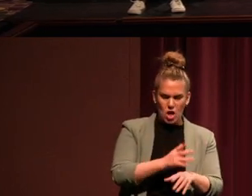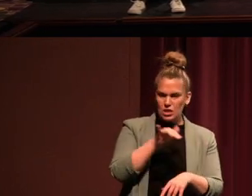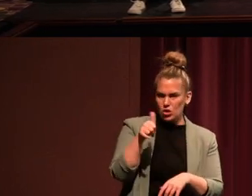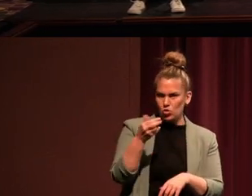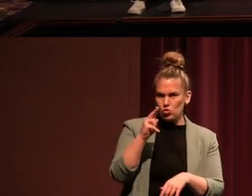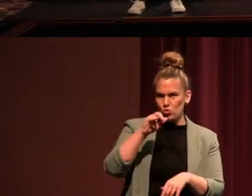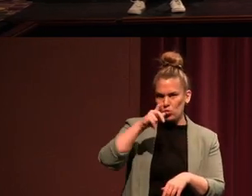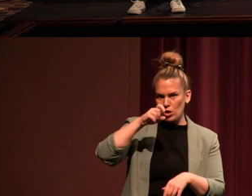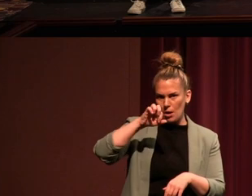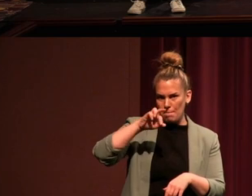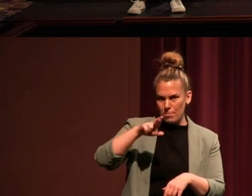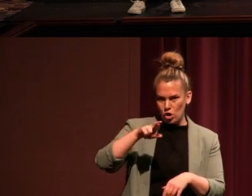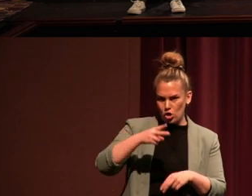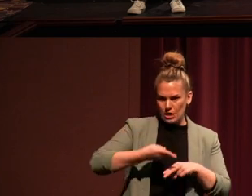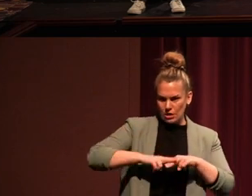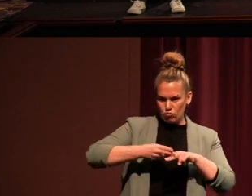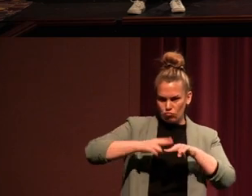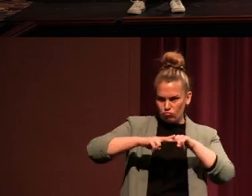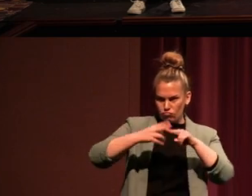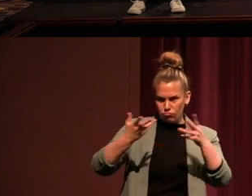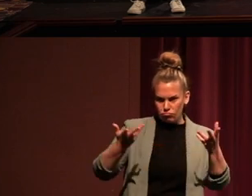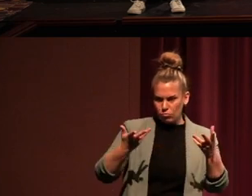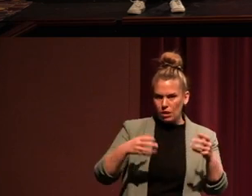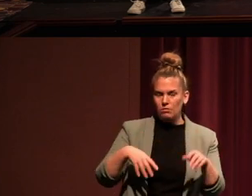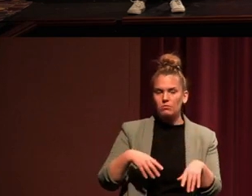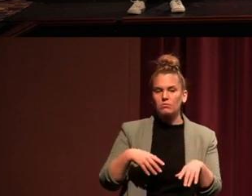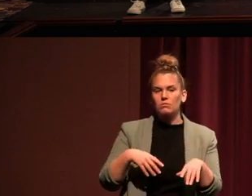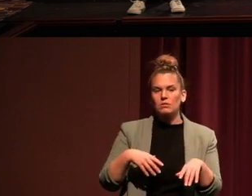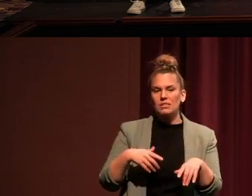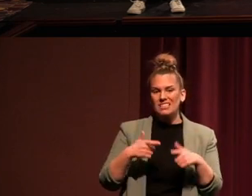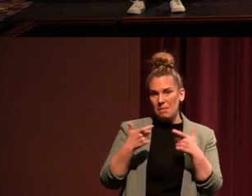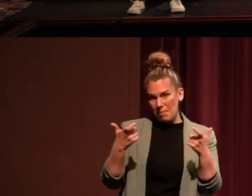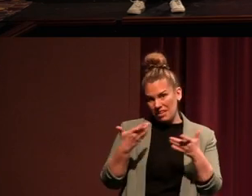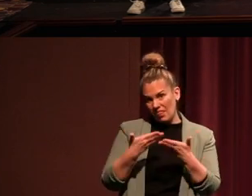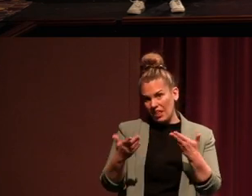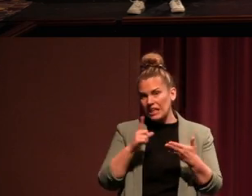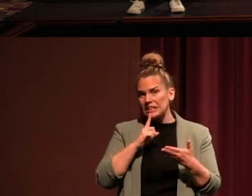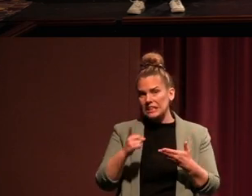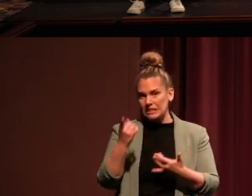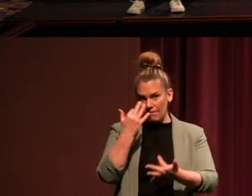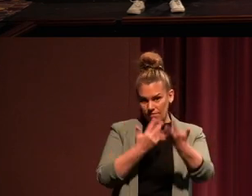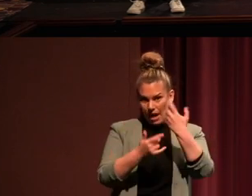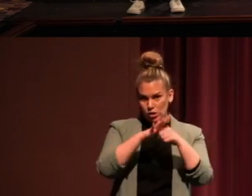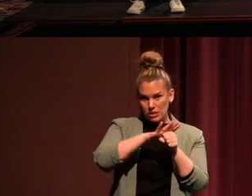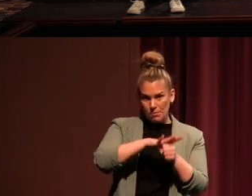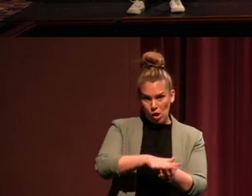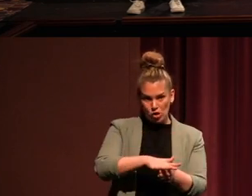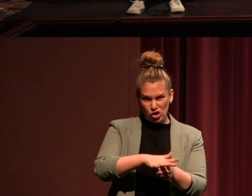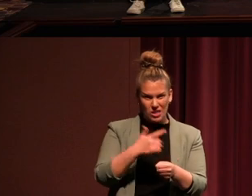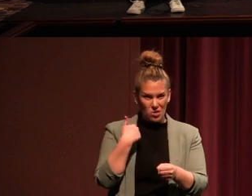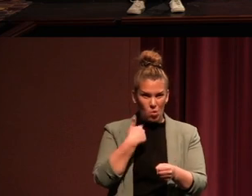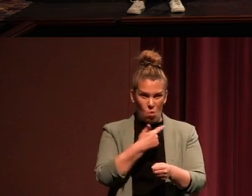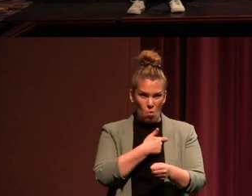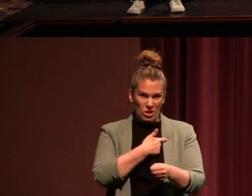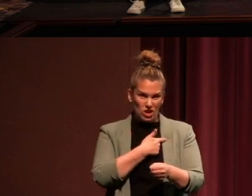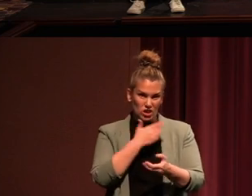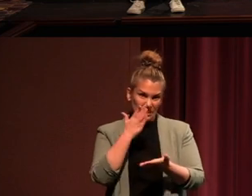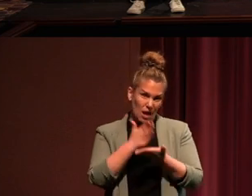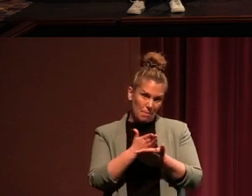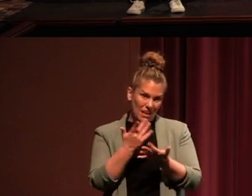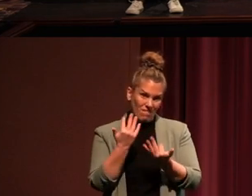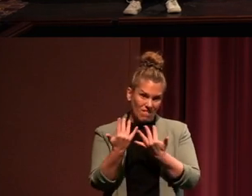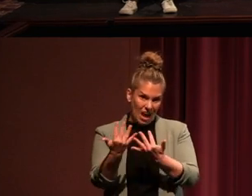the biggest factor is fire suppression. We're keeping fire out of these rangeland